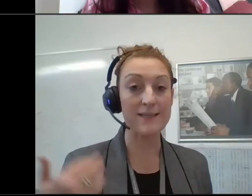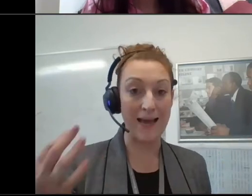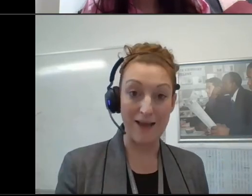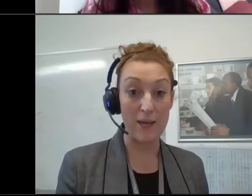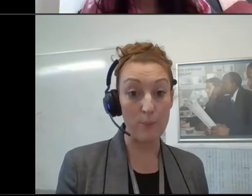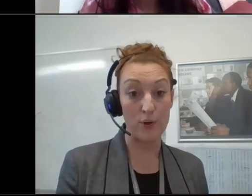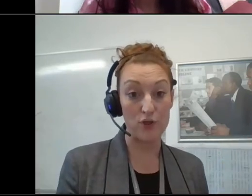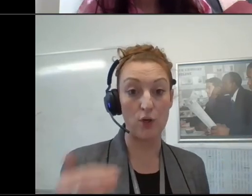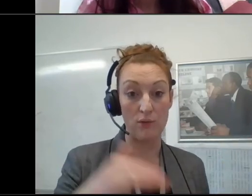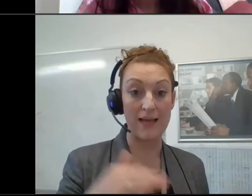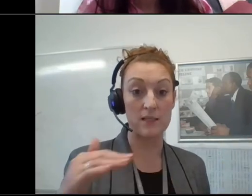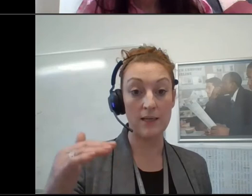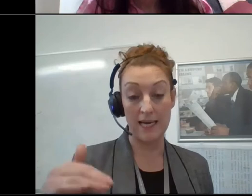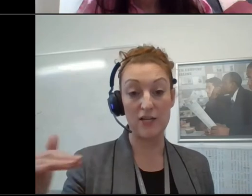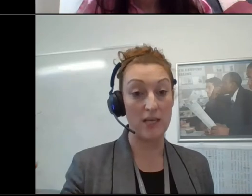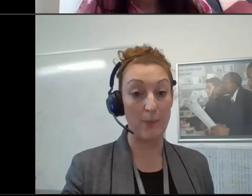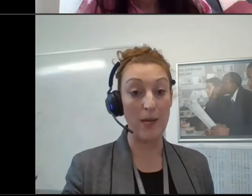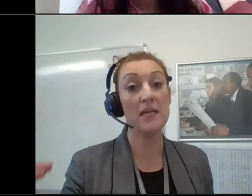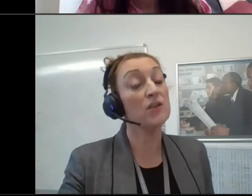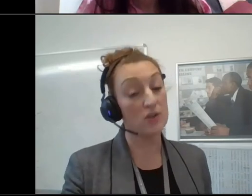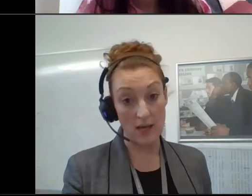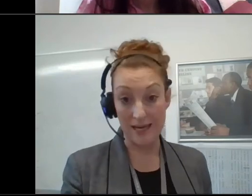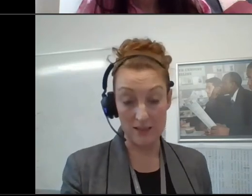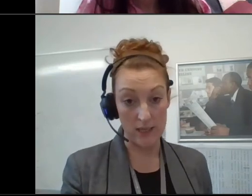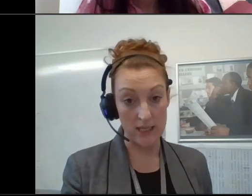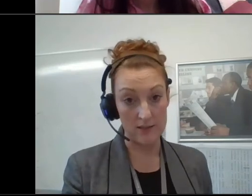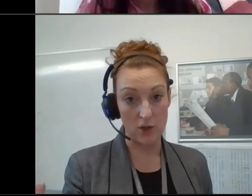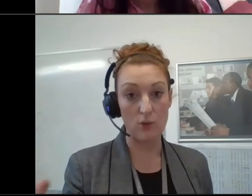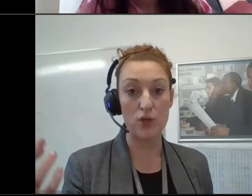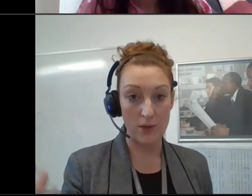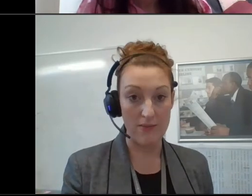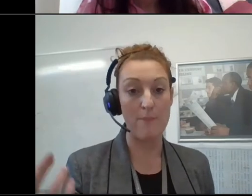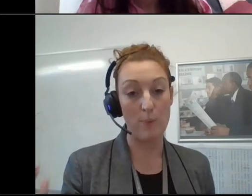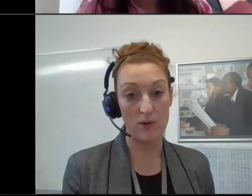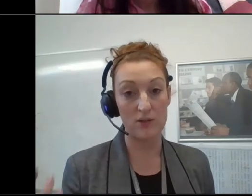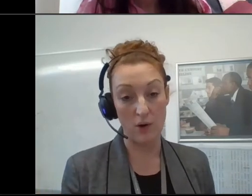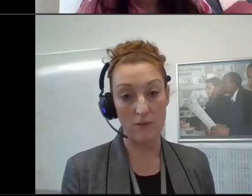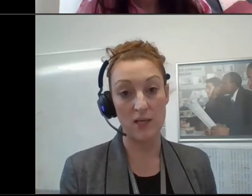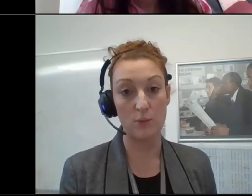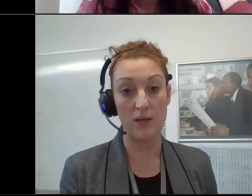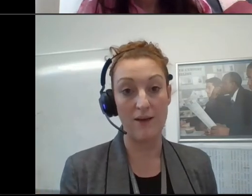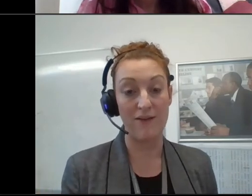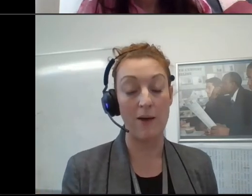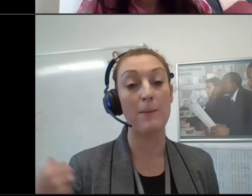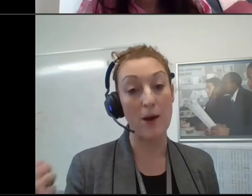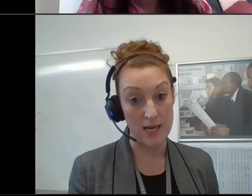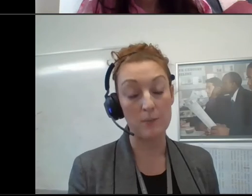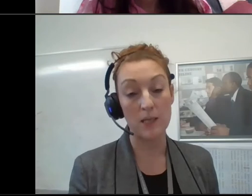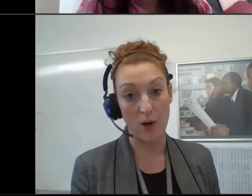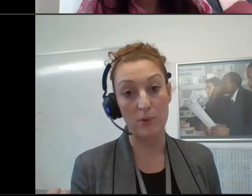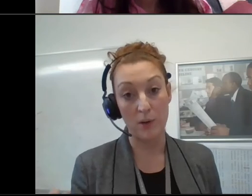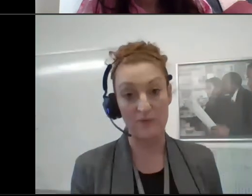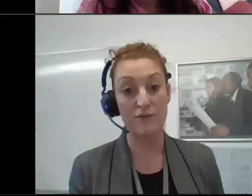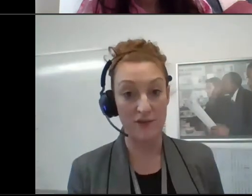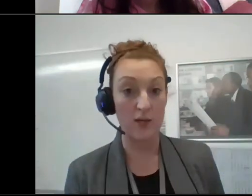intervene, supervise, and have input to that EHCP, so that as and when it is secured, you can then be part of the conversation with that family